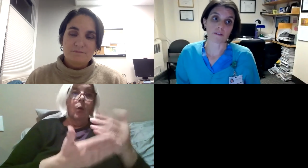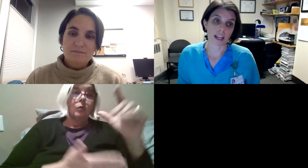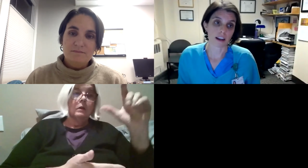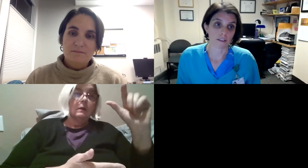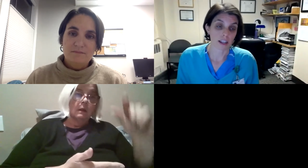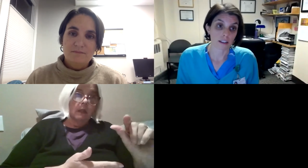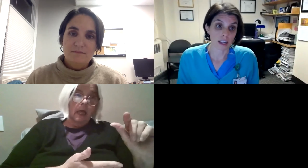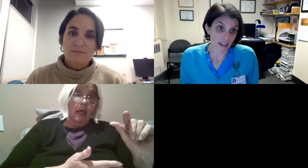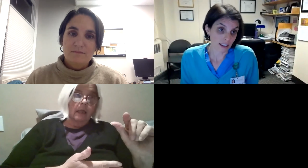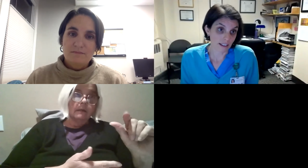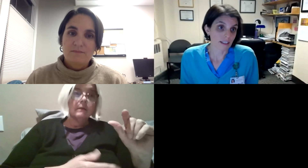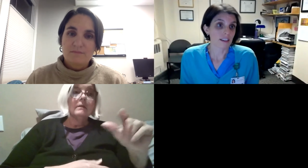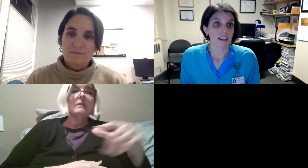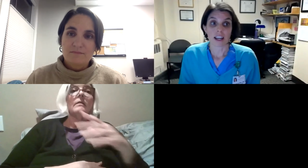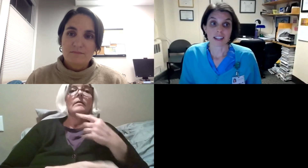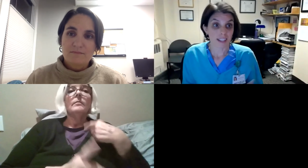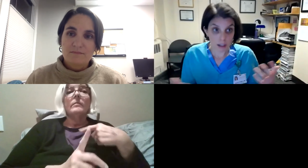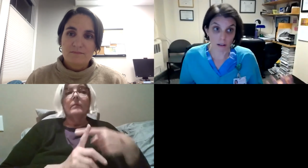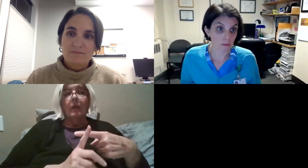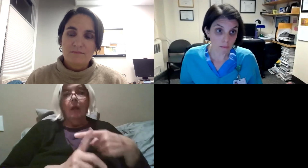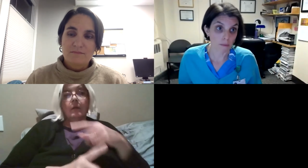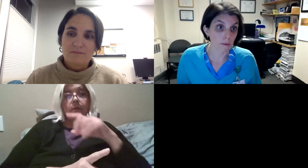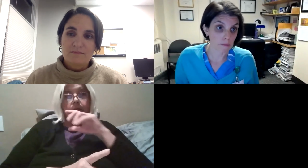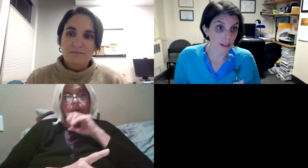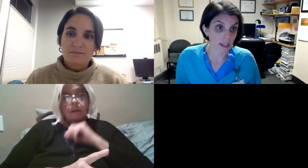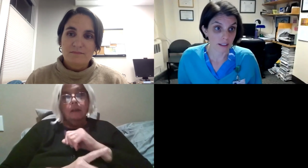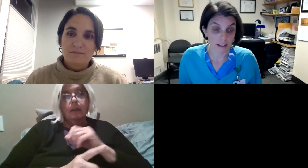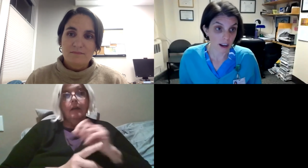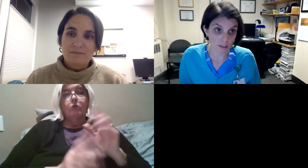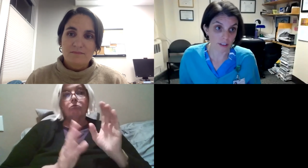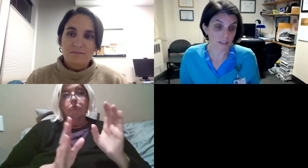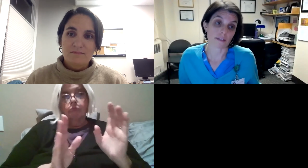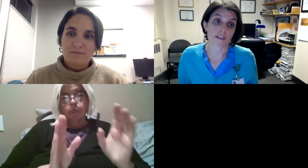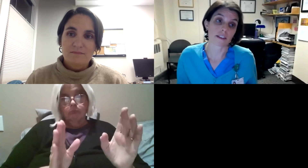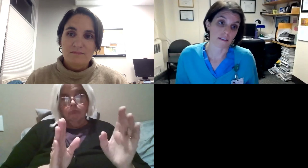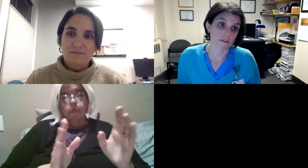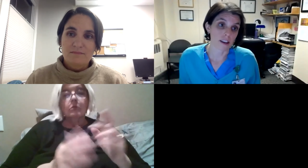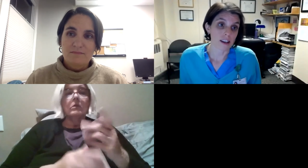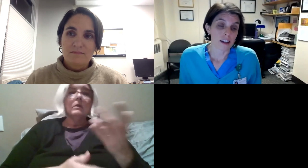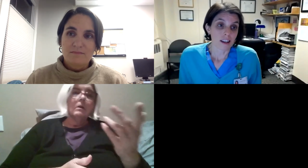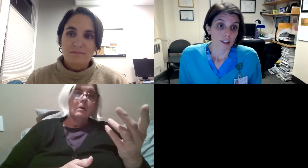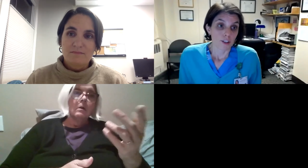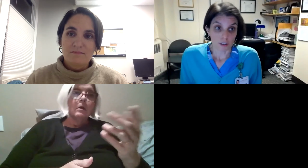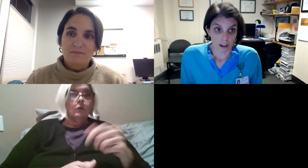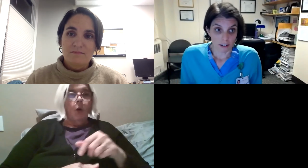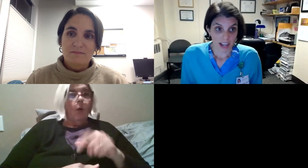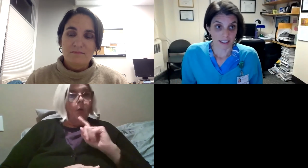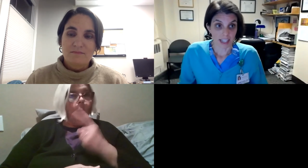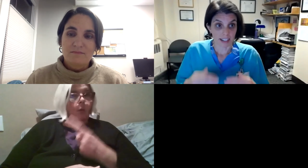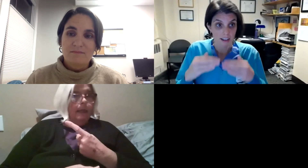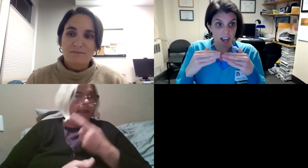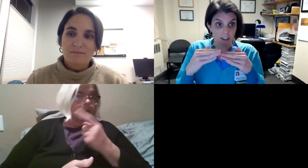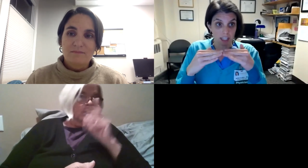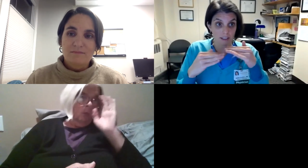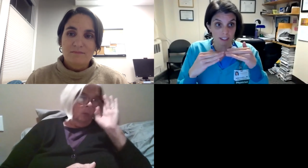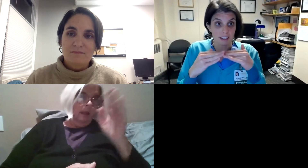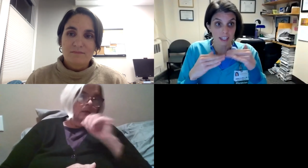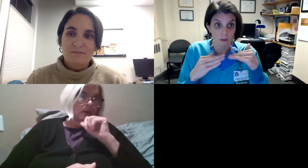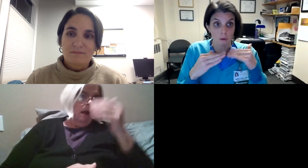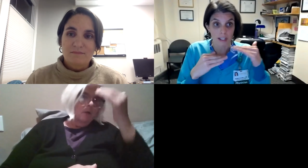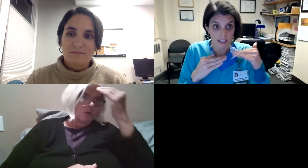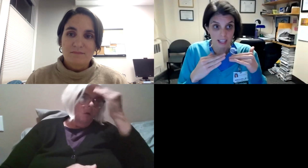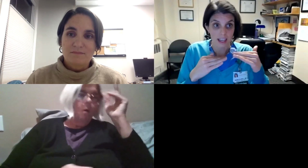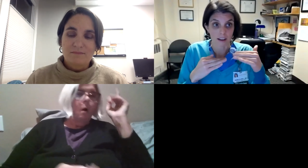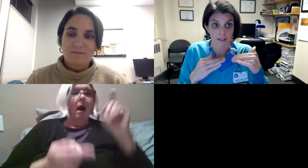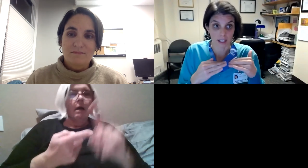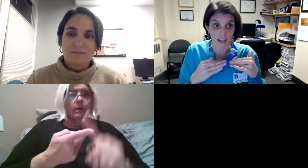what the rate of it is until probably millions, hundreds of thousands of children are vaccinated to actually even see